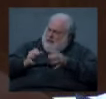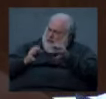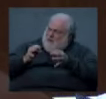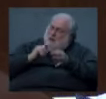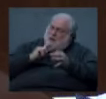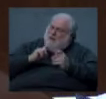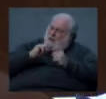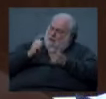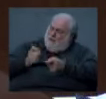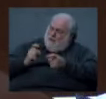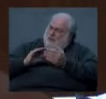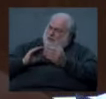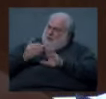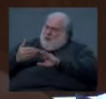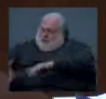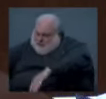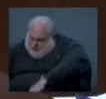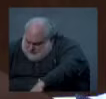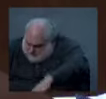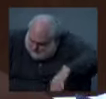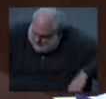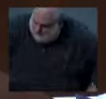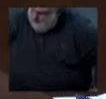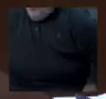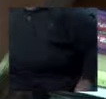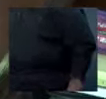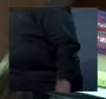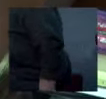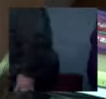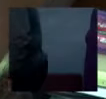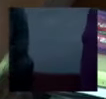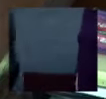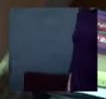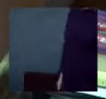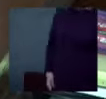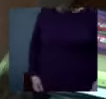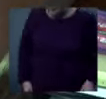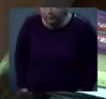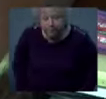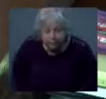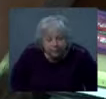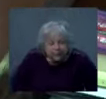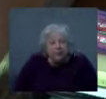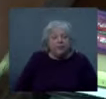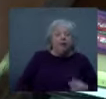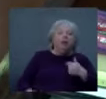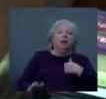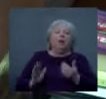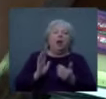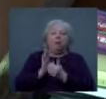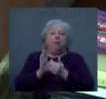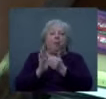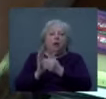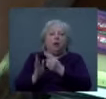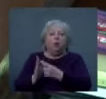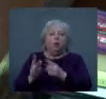was a grant given to the community? Director Adcock, I'm repeating what I have been told. I think Mr. Gentry's